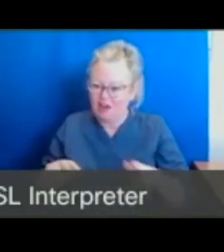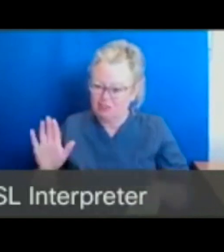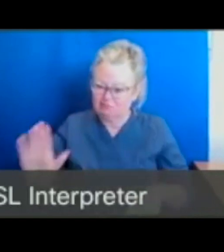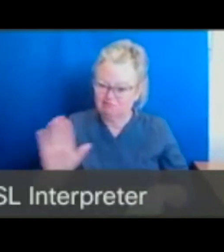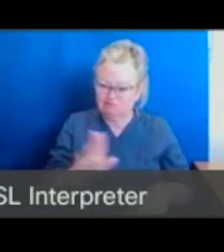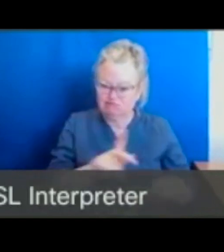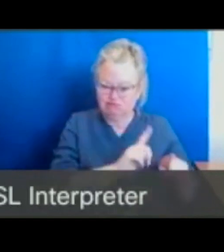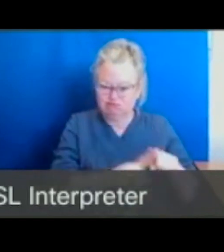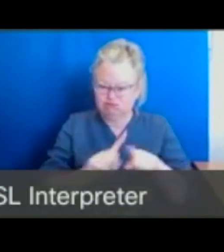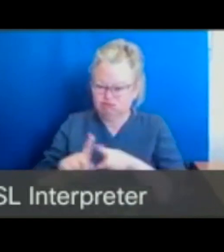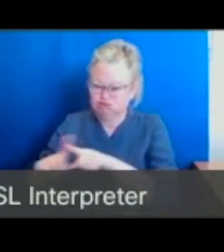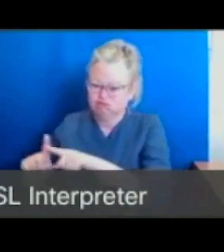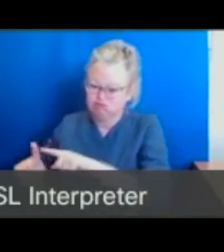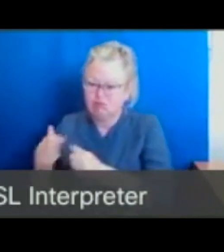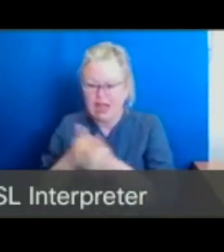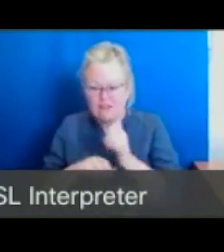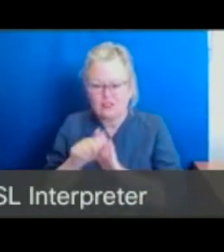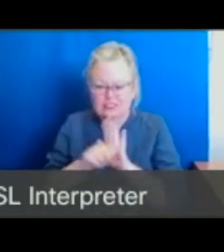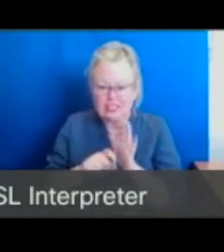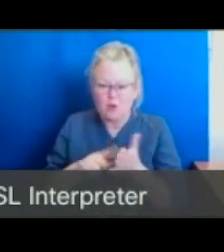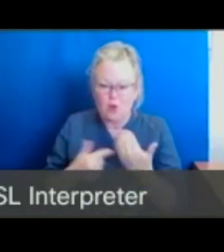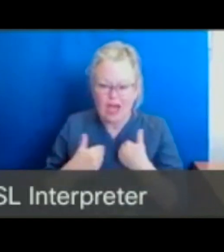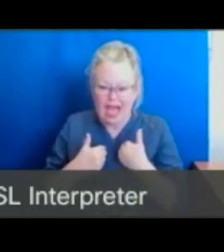to state.